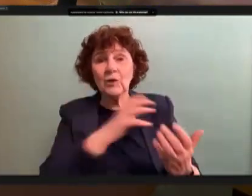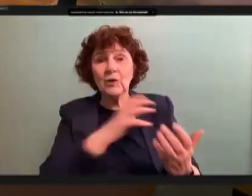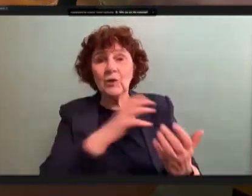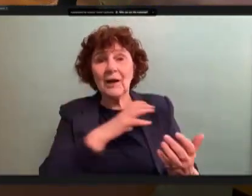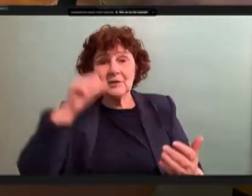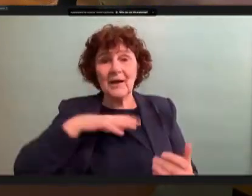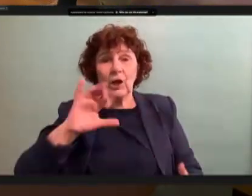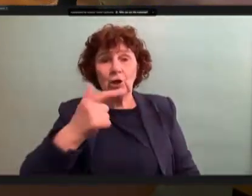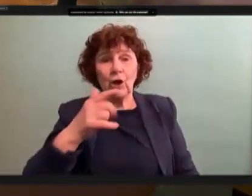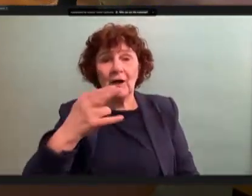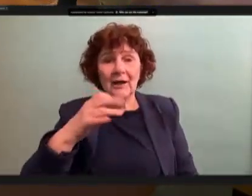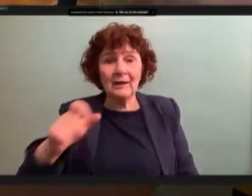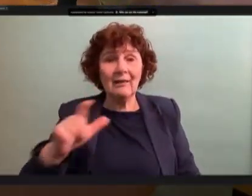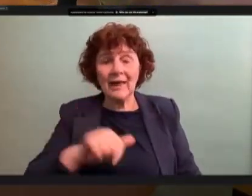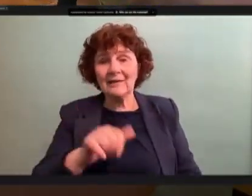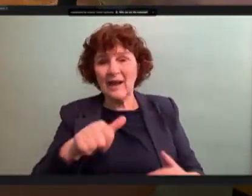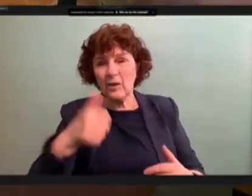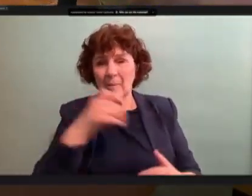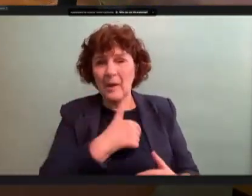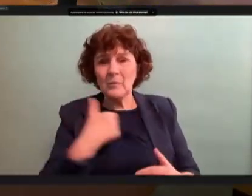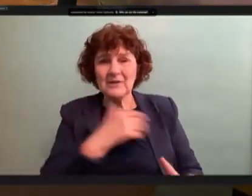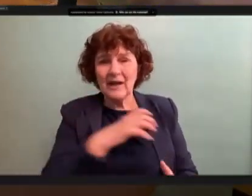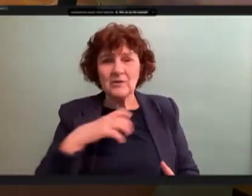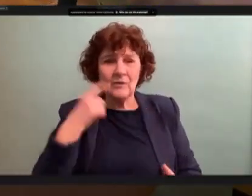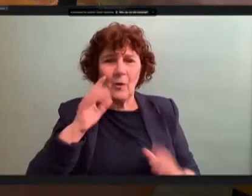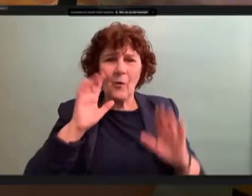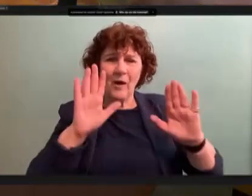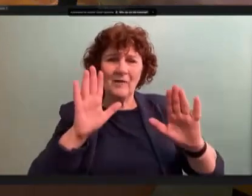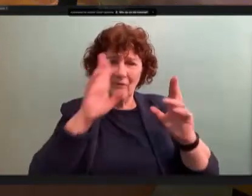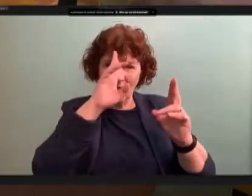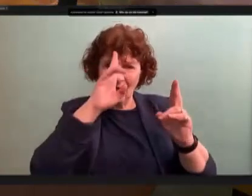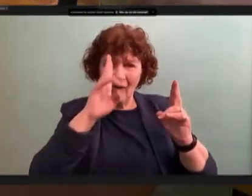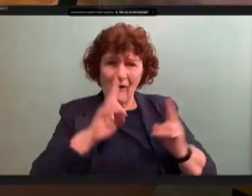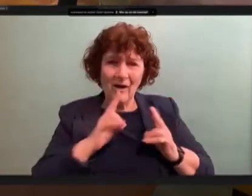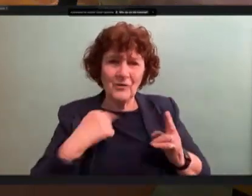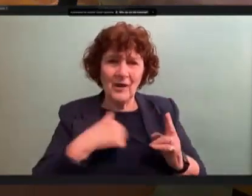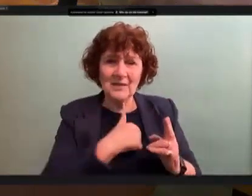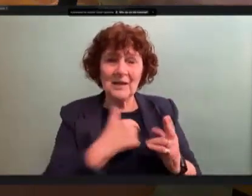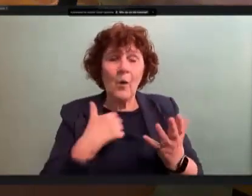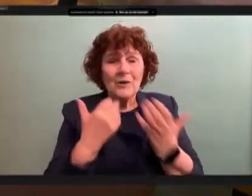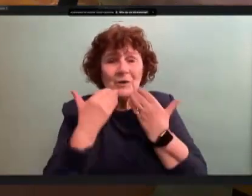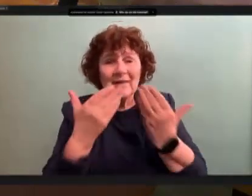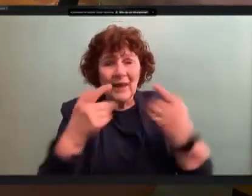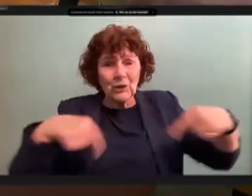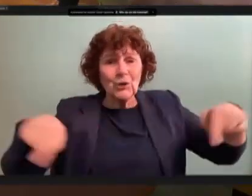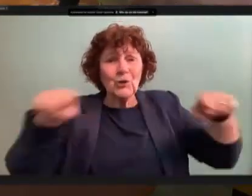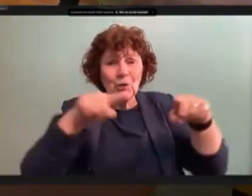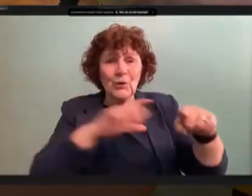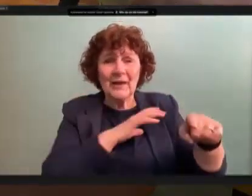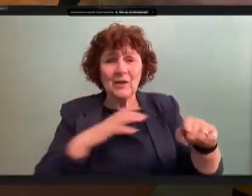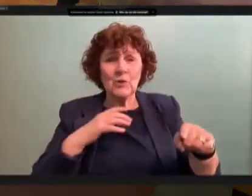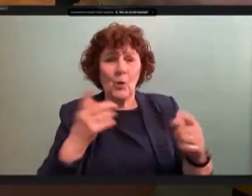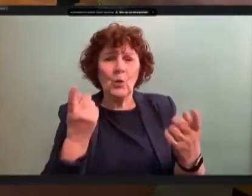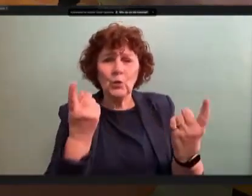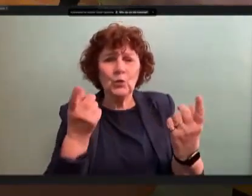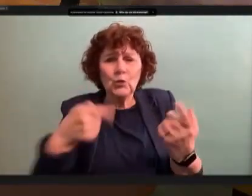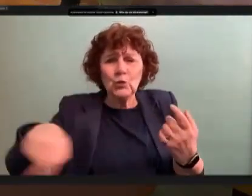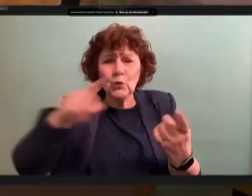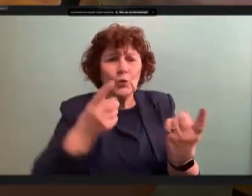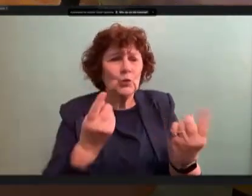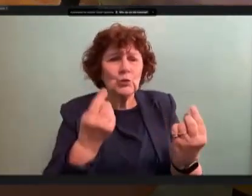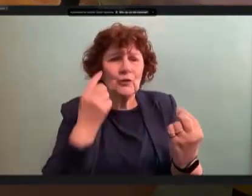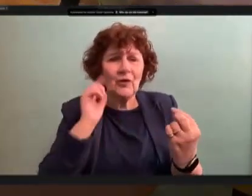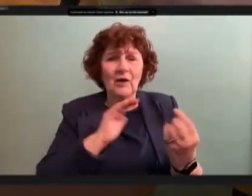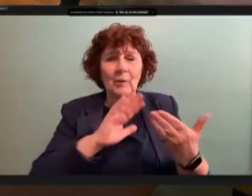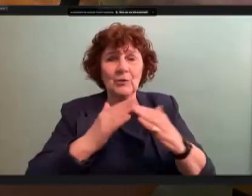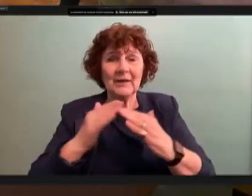rest of the council for this very great honor. I'd just like to take a second to thank you for what you do for our community as well. I am the chairman of